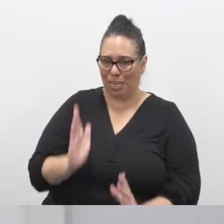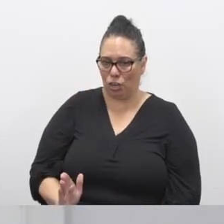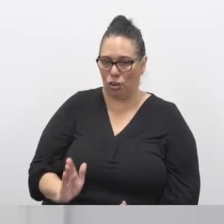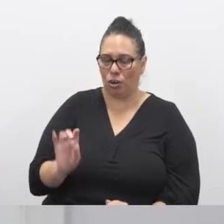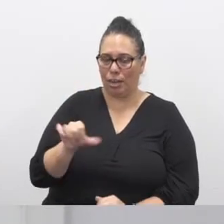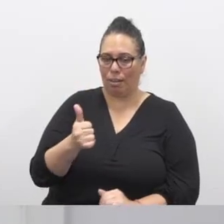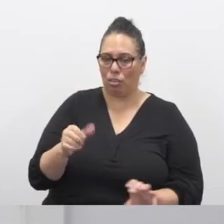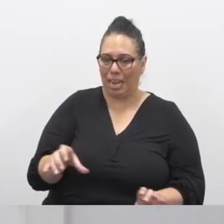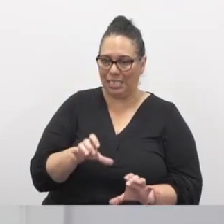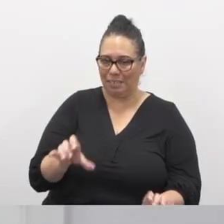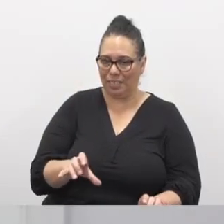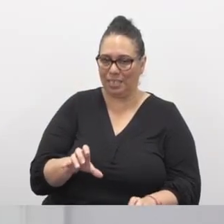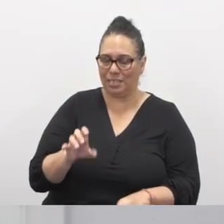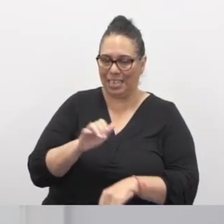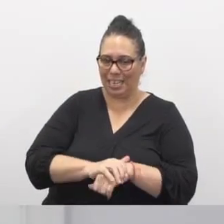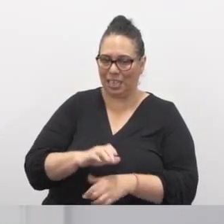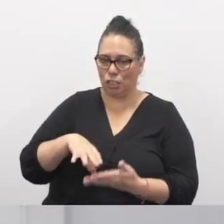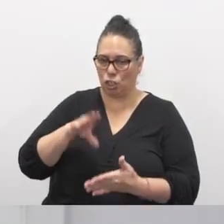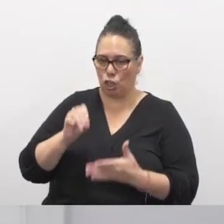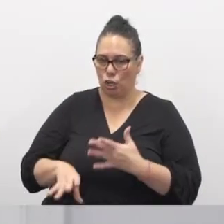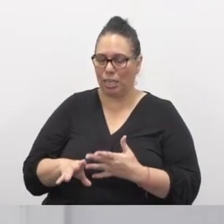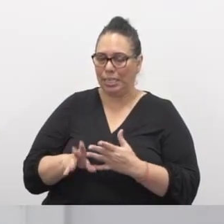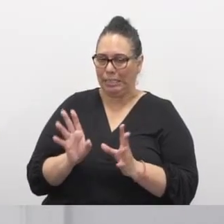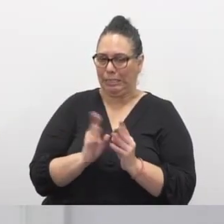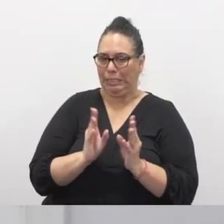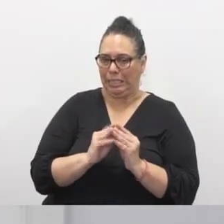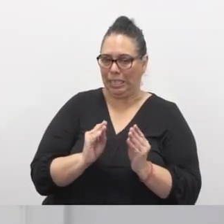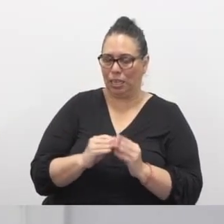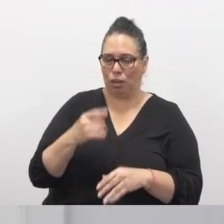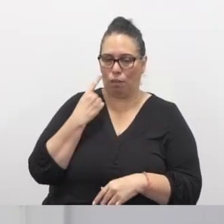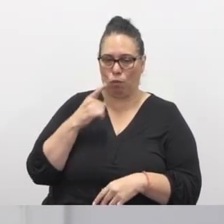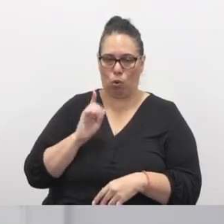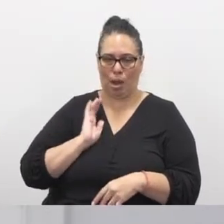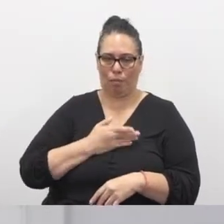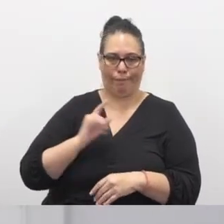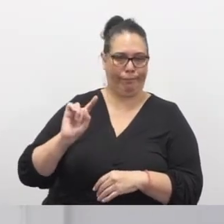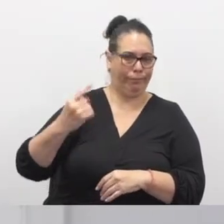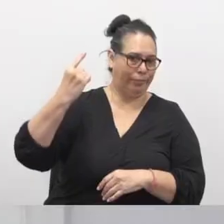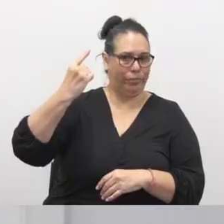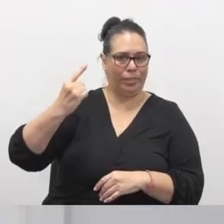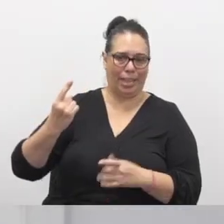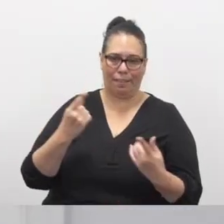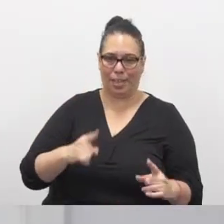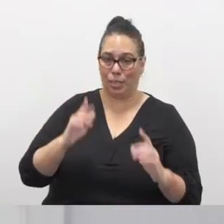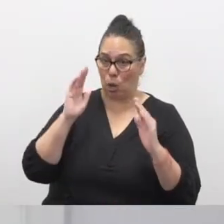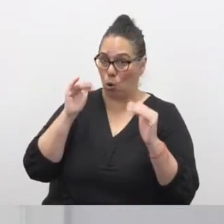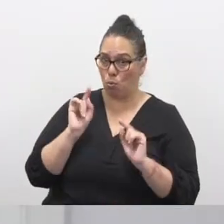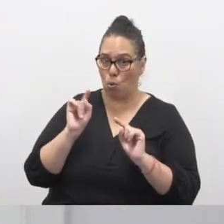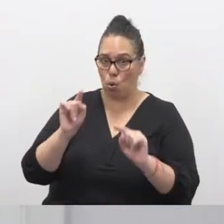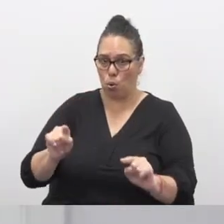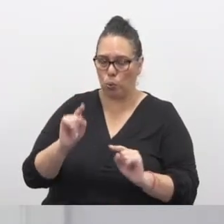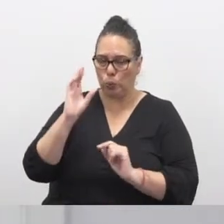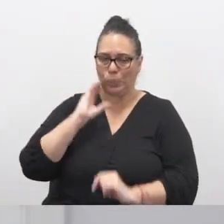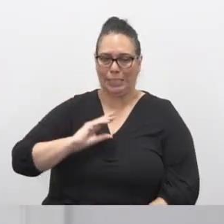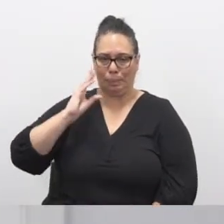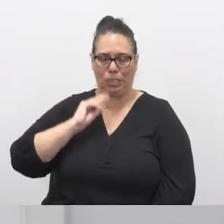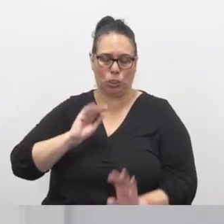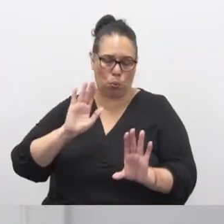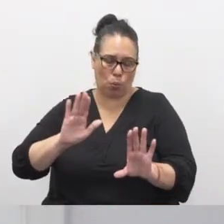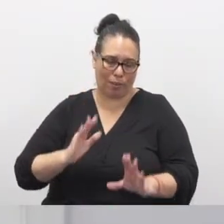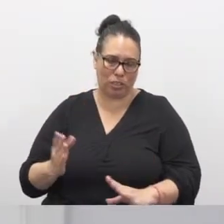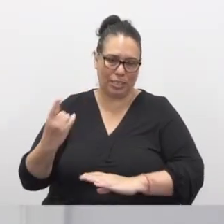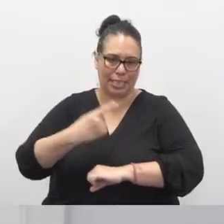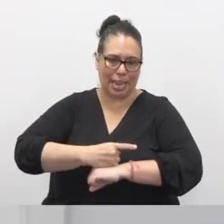other activities of the English Learner Symposium for our inaugural event. So I hope you'll be able to be there to experience a wonderful day